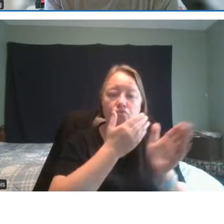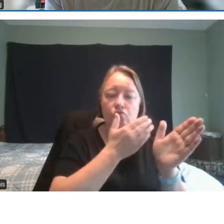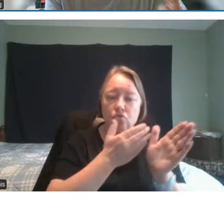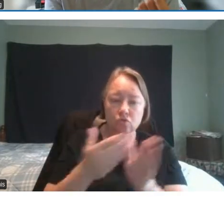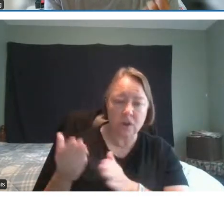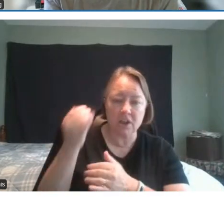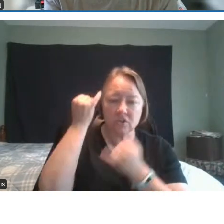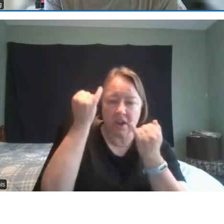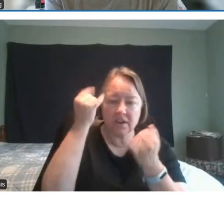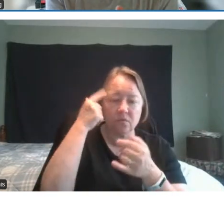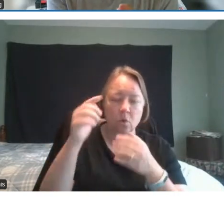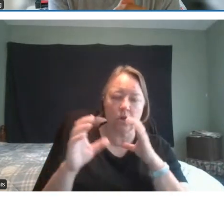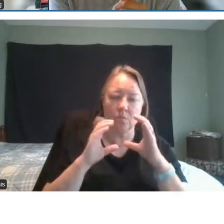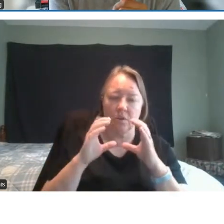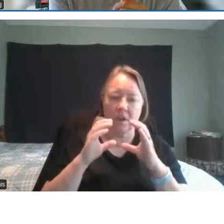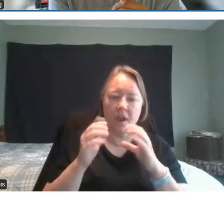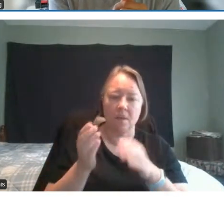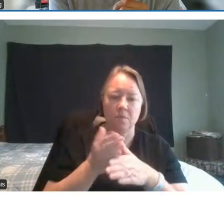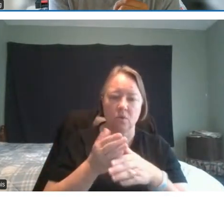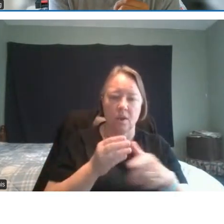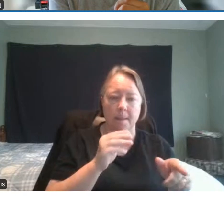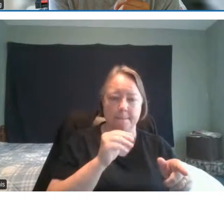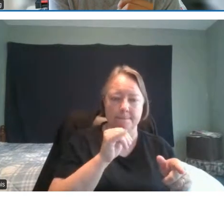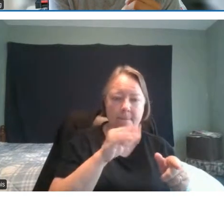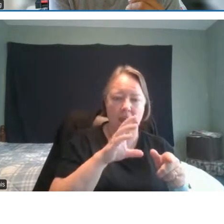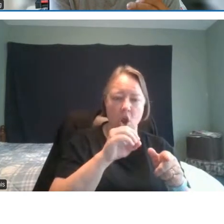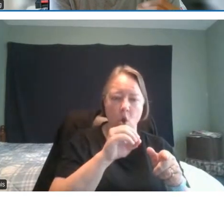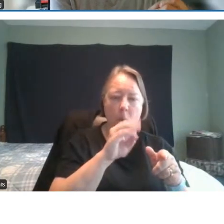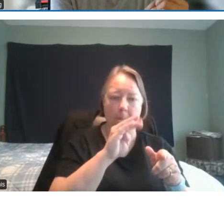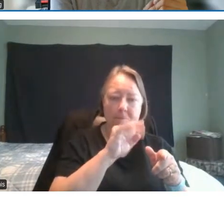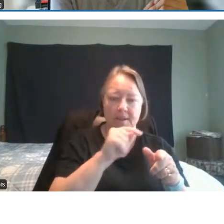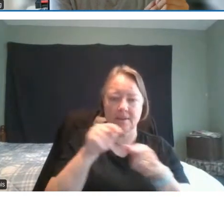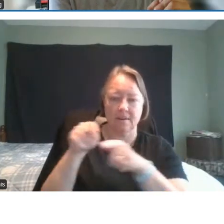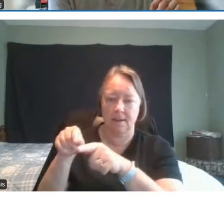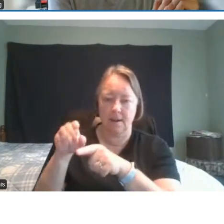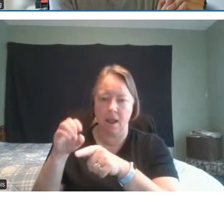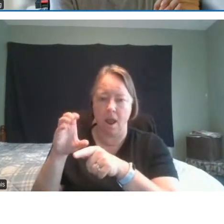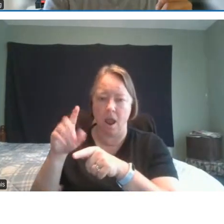this, for communicating between microbit and OctoStudio that you might check out.